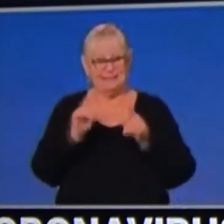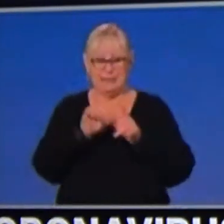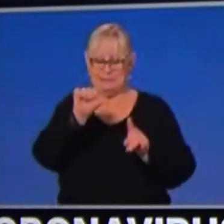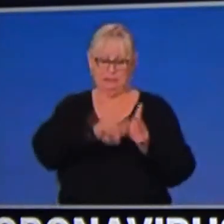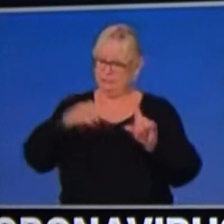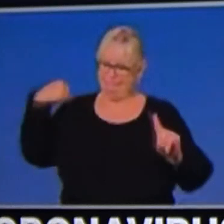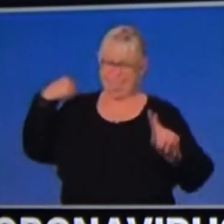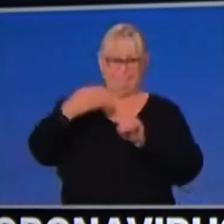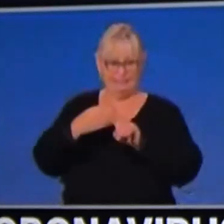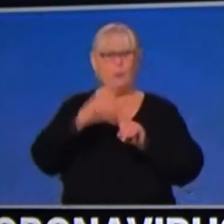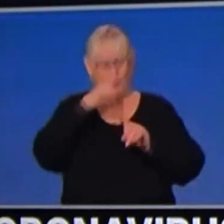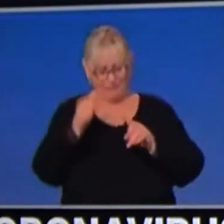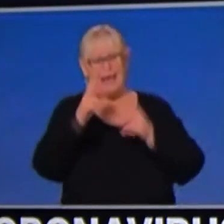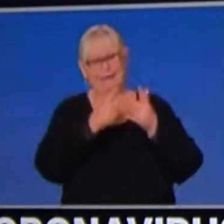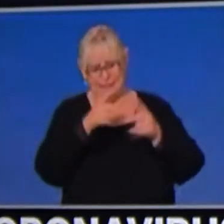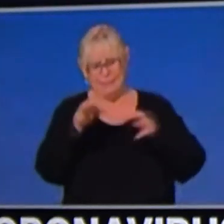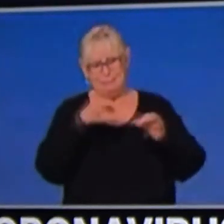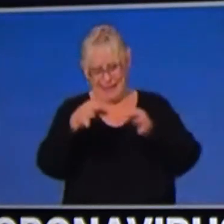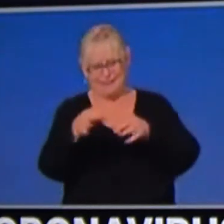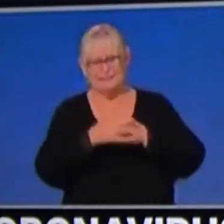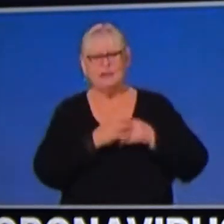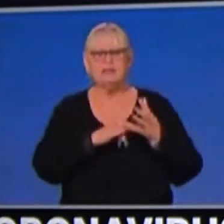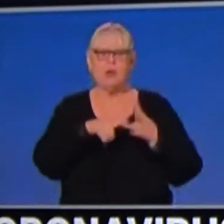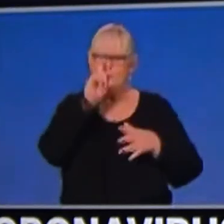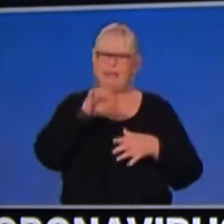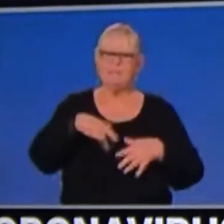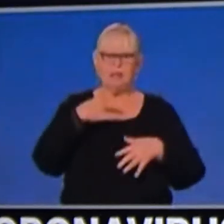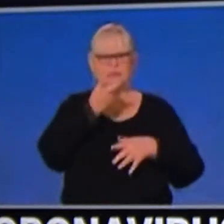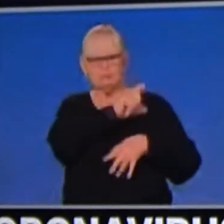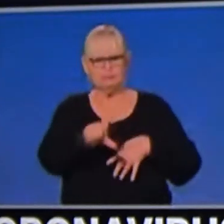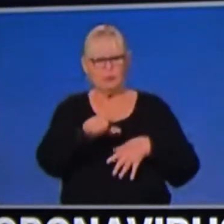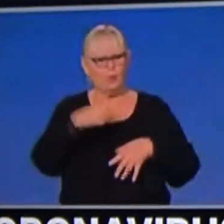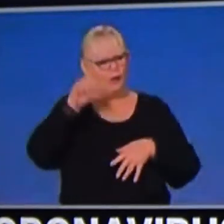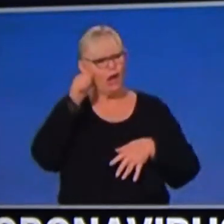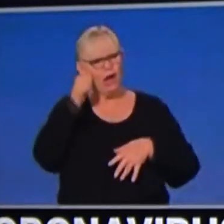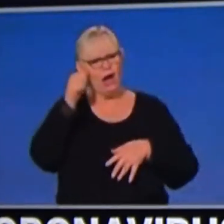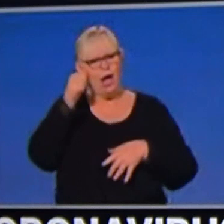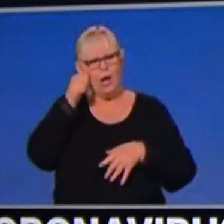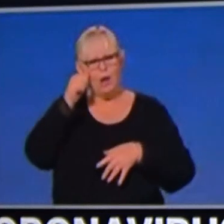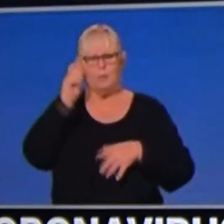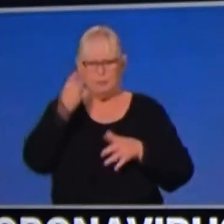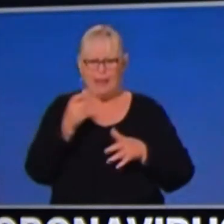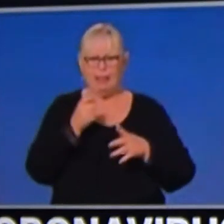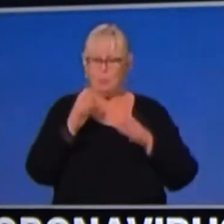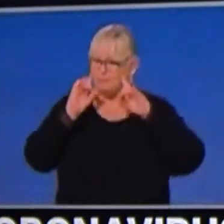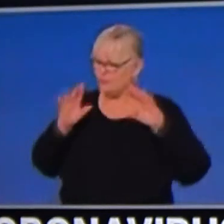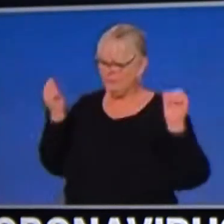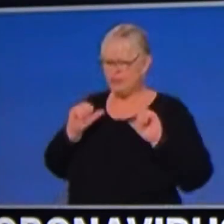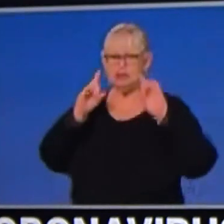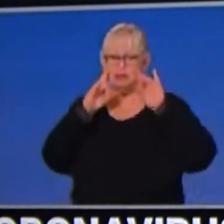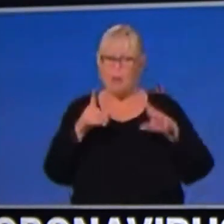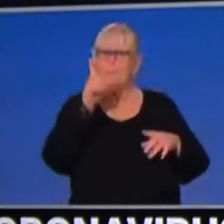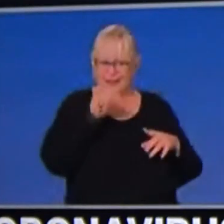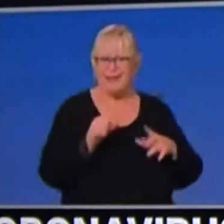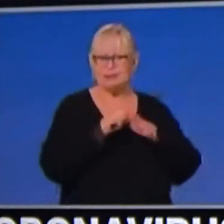6 years. And I think Australians can take some comfort and confidence from that as a government we have already demonstrated our